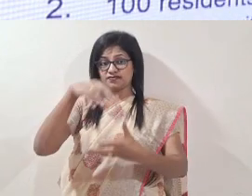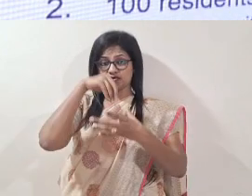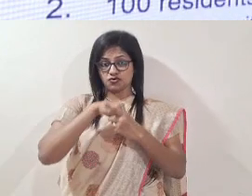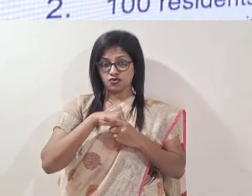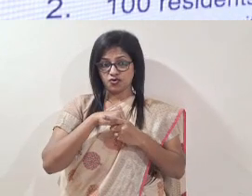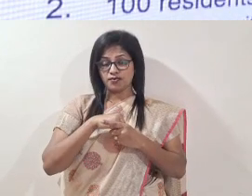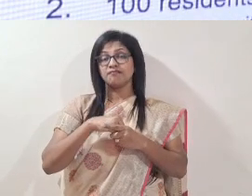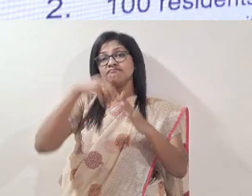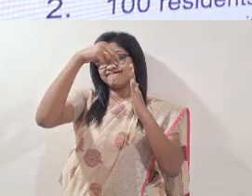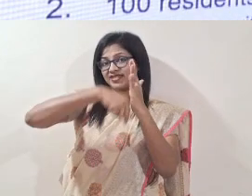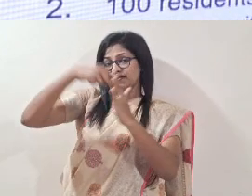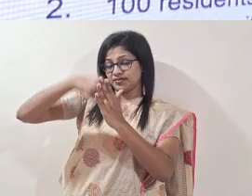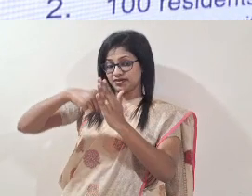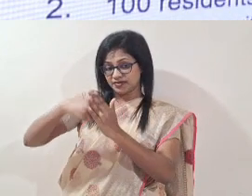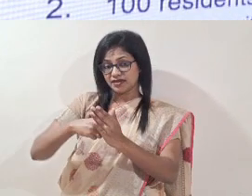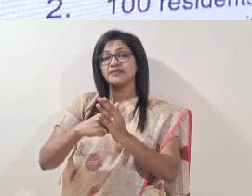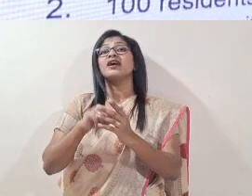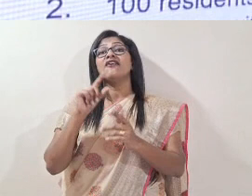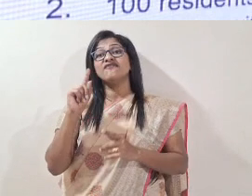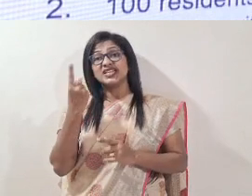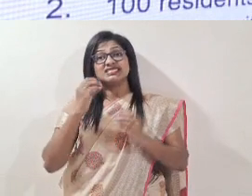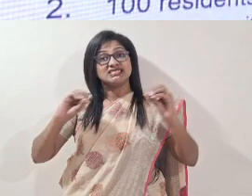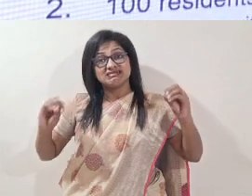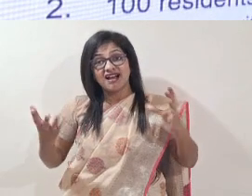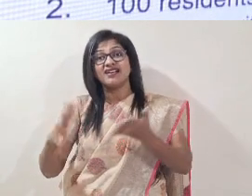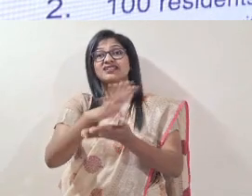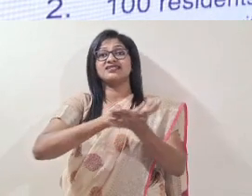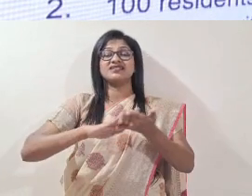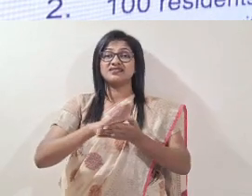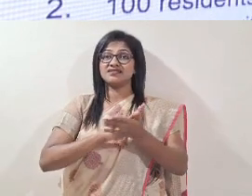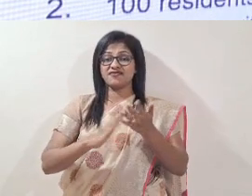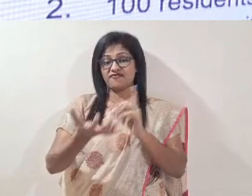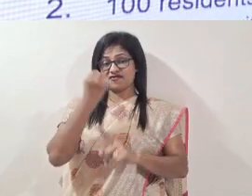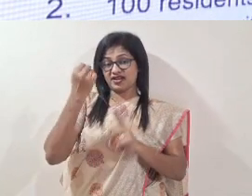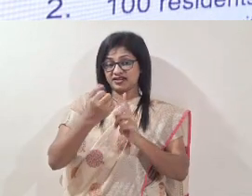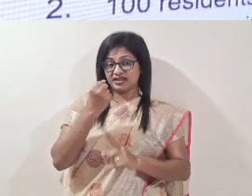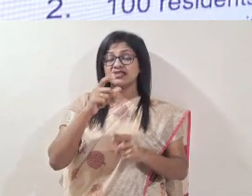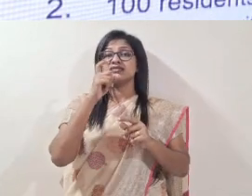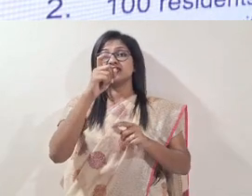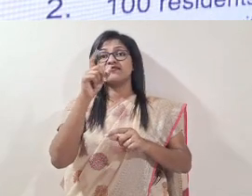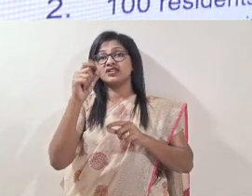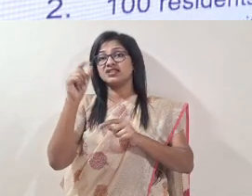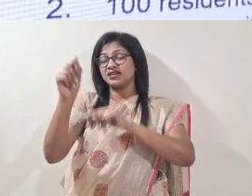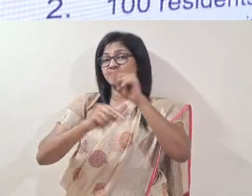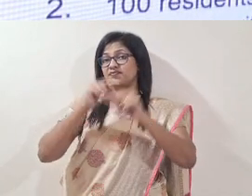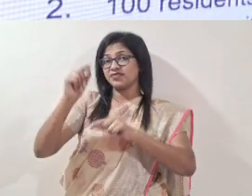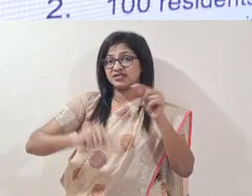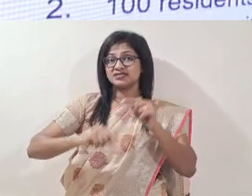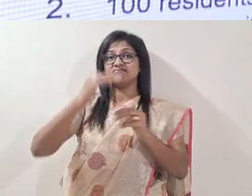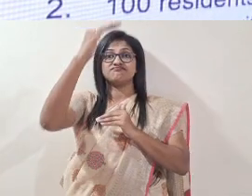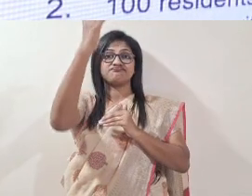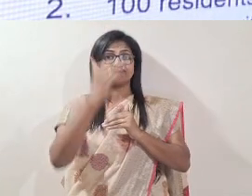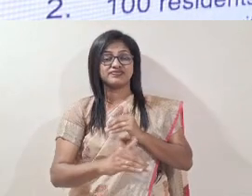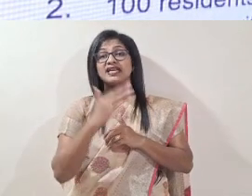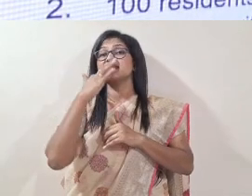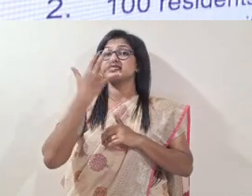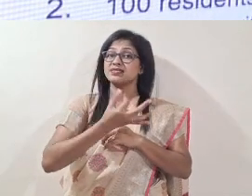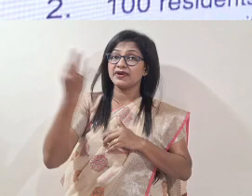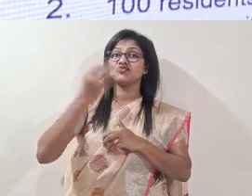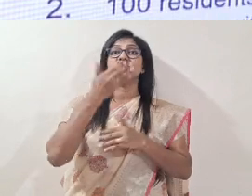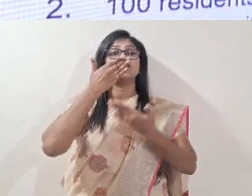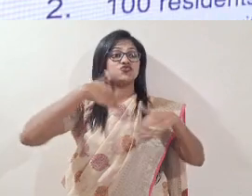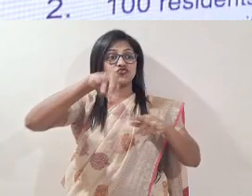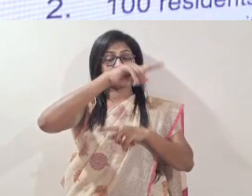deeper. Preliminary findings, just for your reference, 70% decreased public transit usage, especially